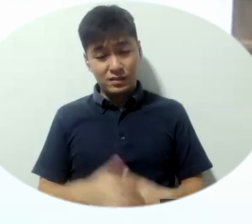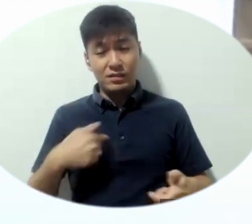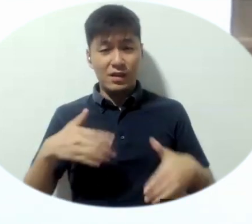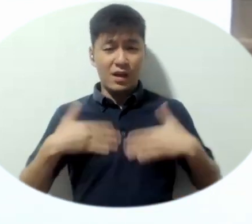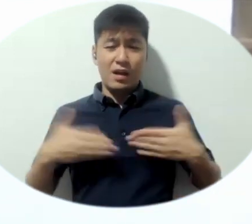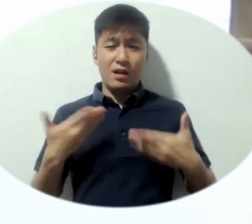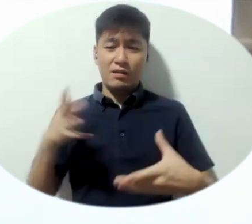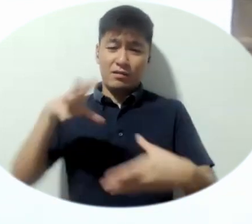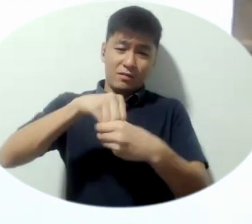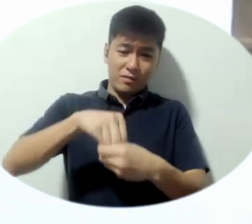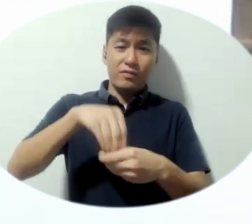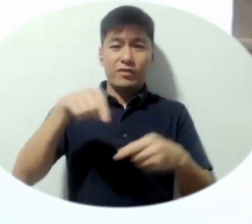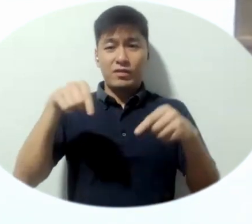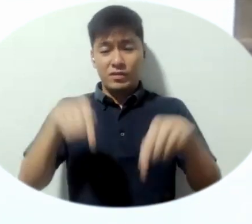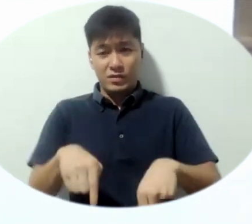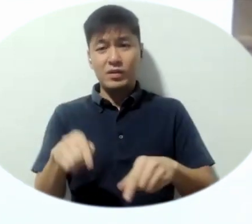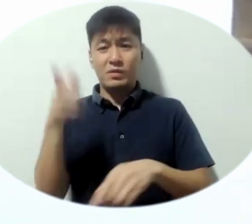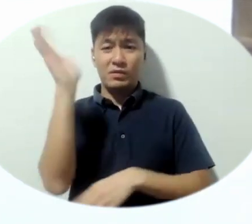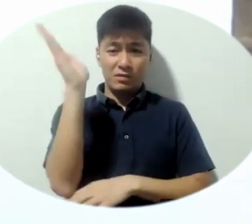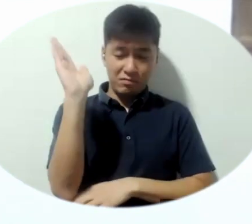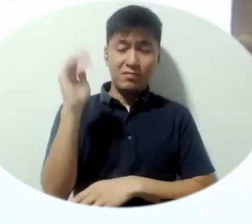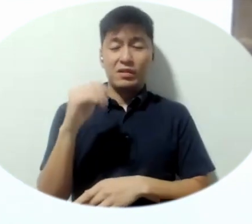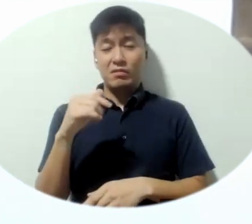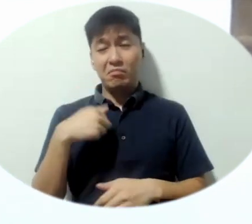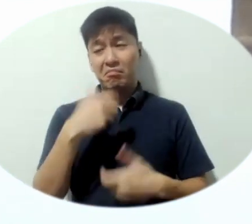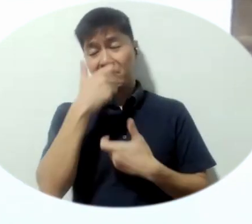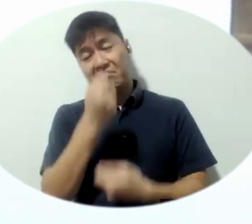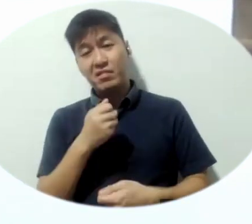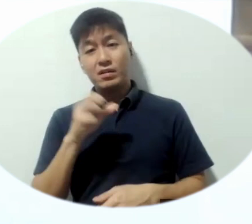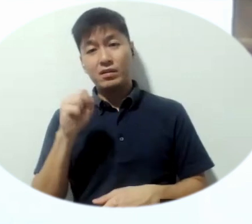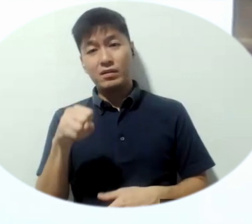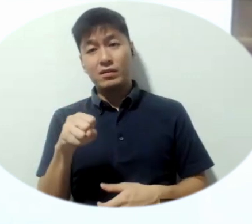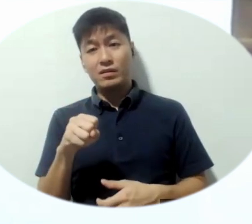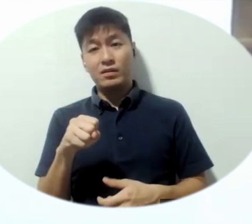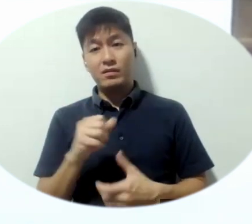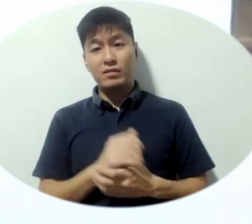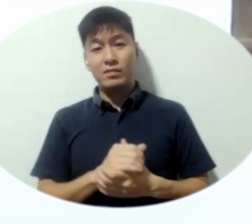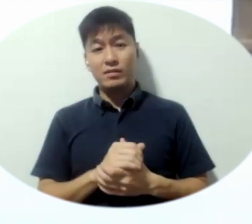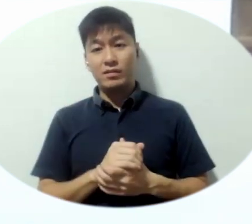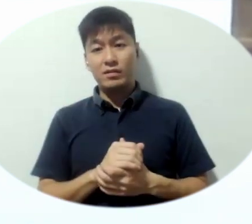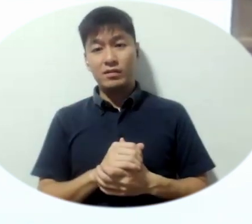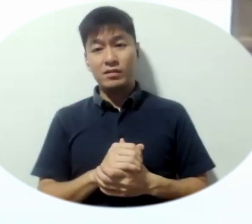in this webinar. It's very interesting, and I can only say that people who are